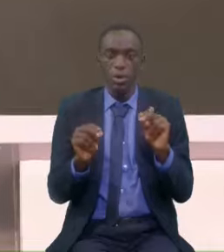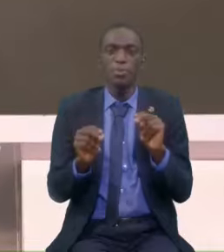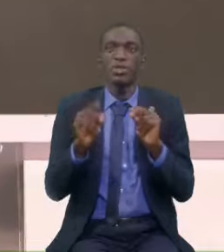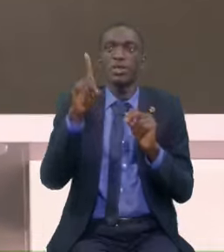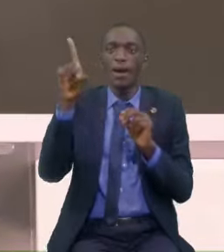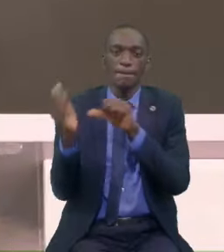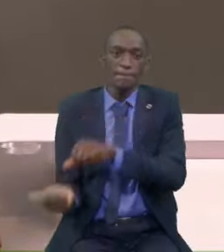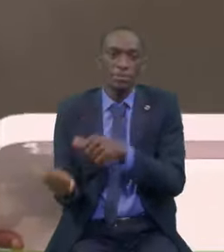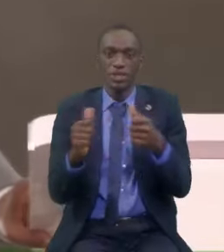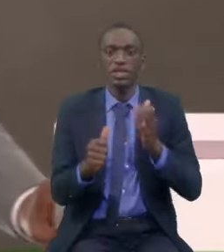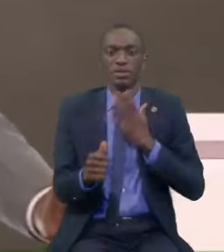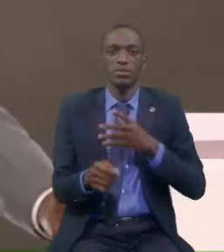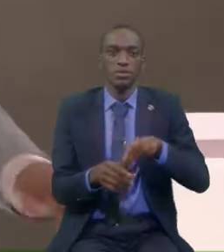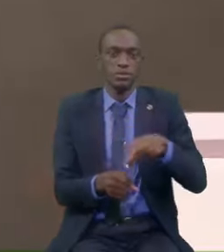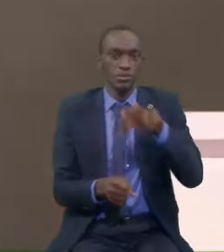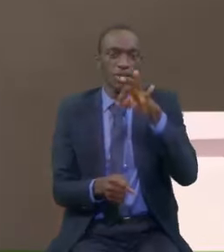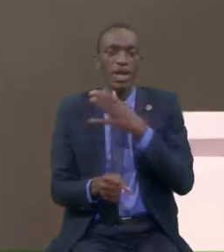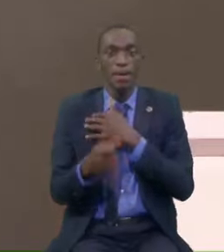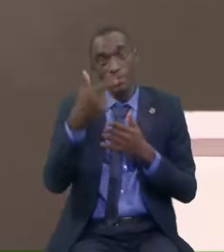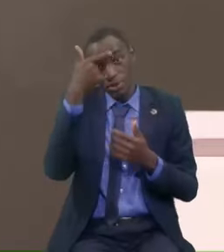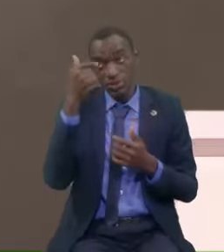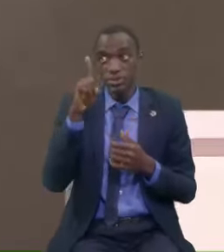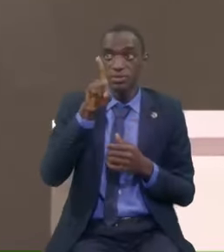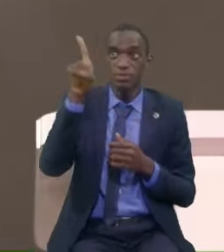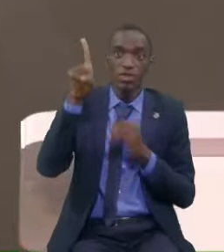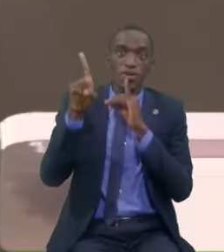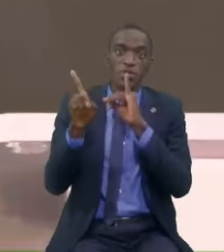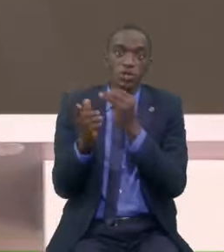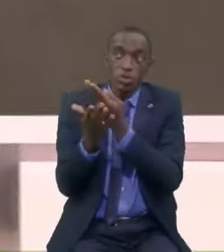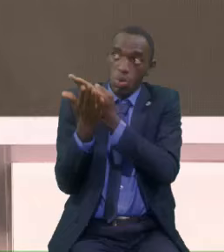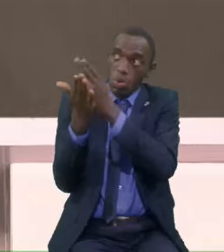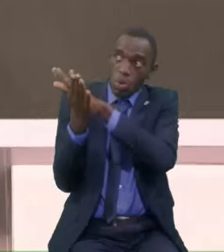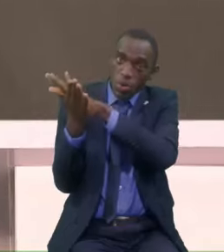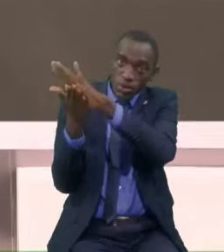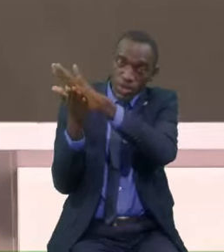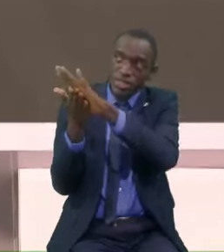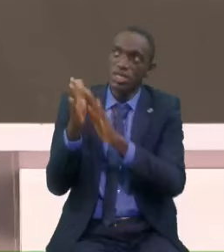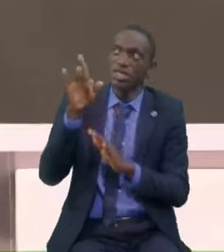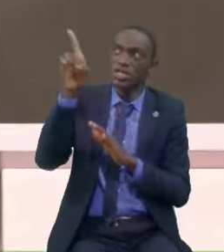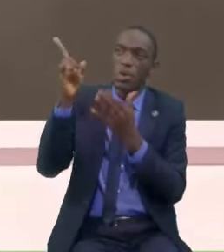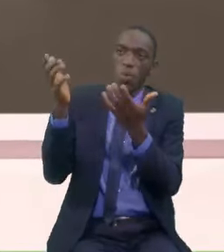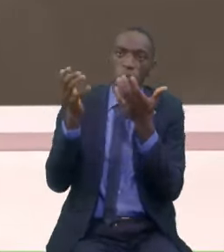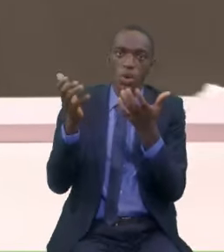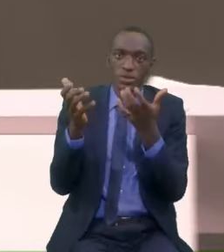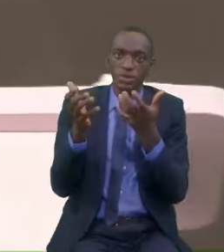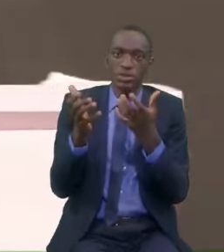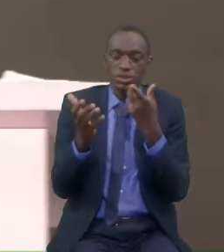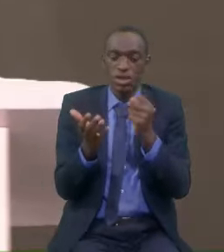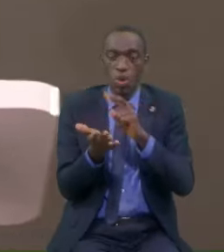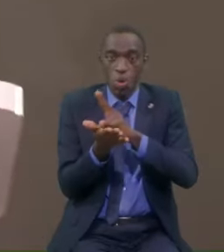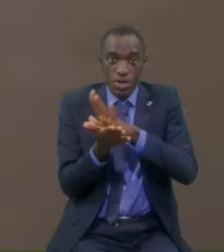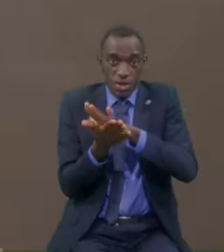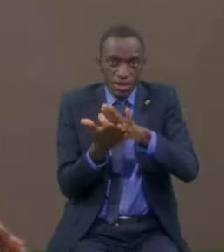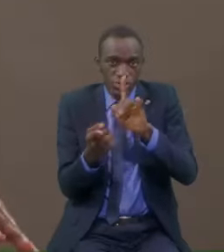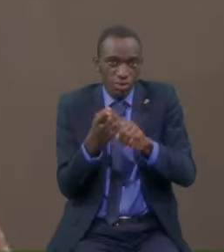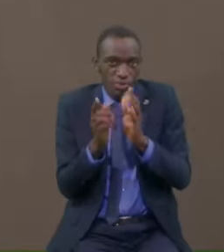he is holy, he wants the holiness to prepare the way that the Holy Spirit